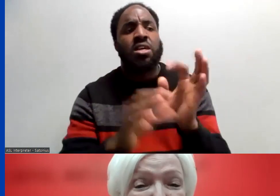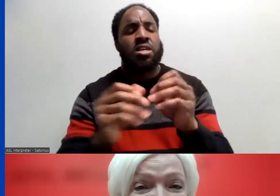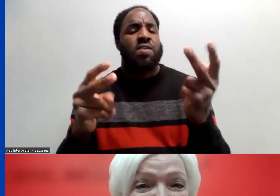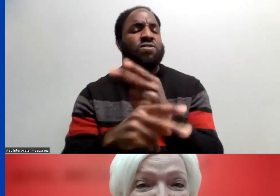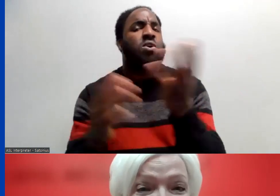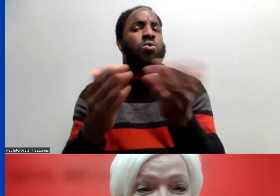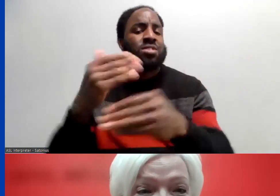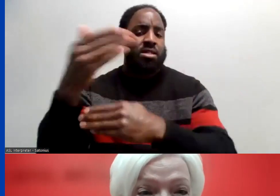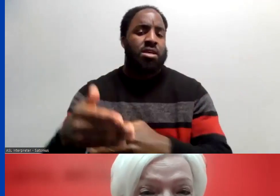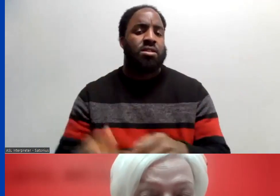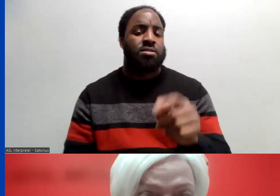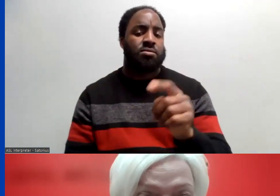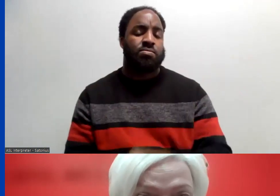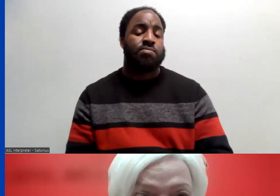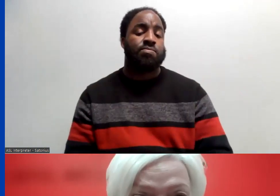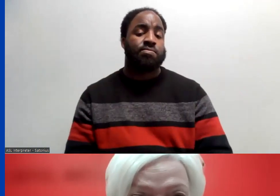next.